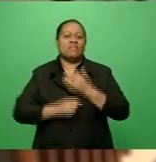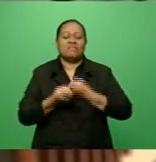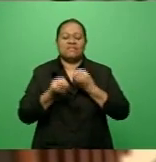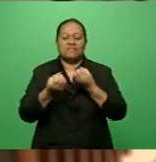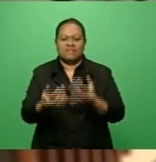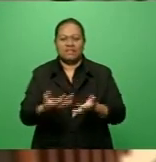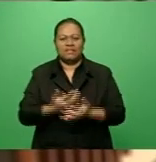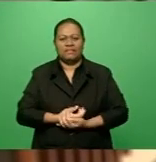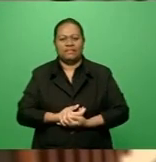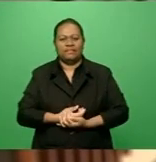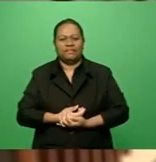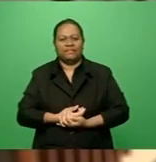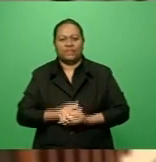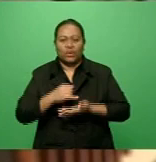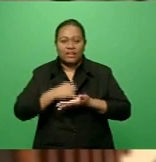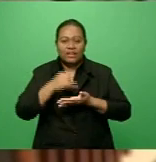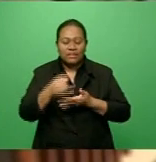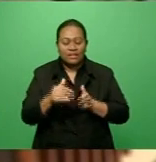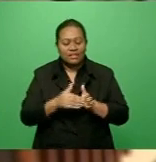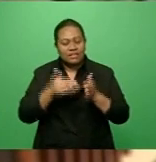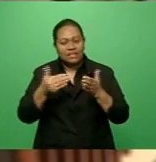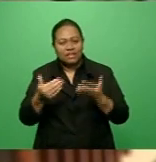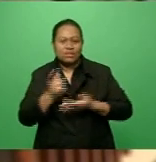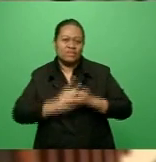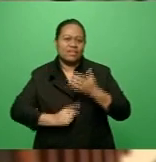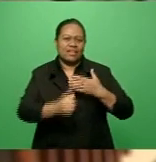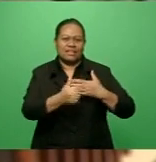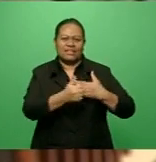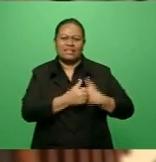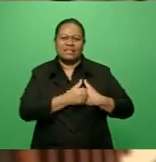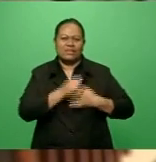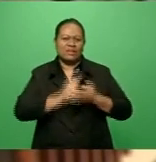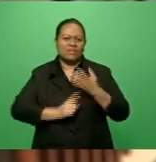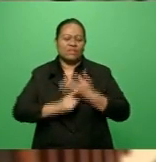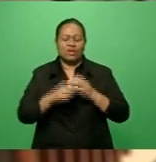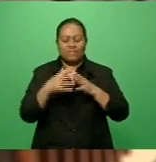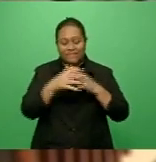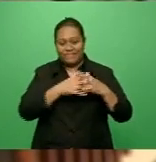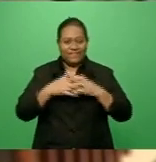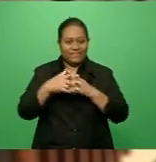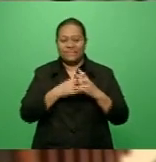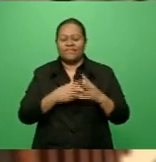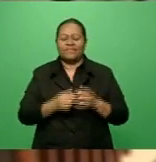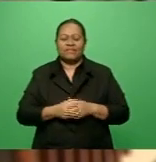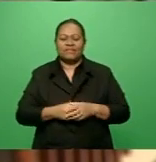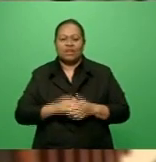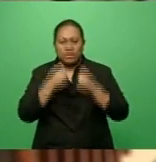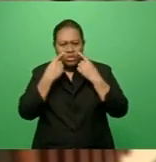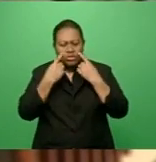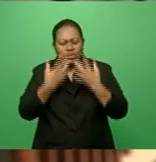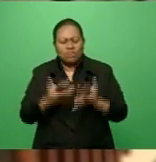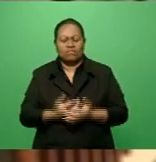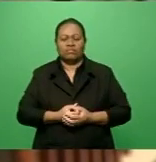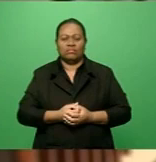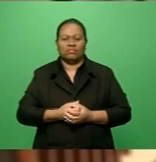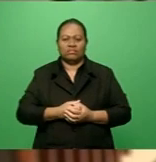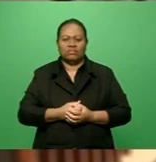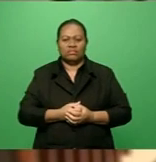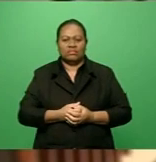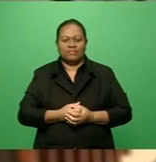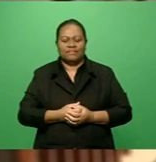gains. Investors had turned to the safe haven asset after U.S. markets saw yet another stock sell-off